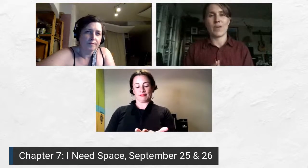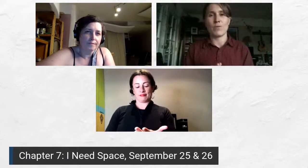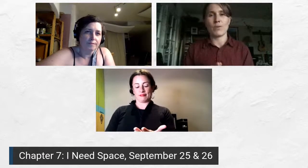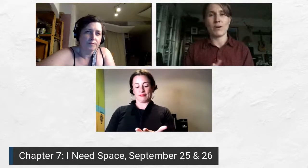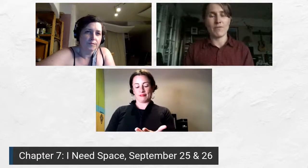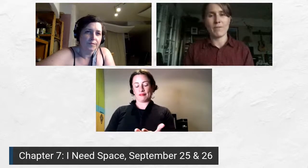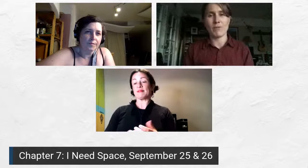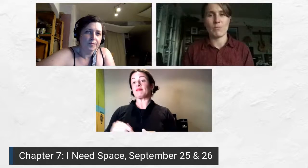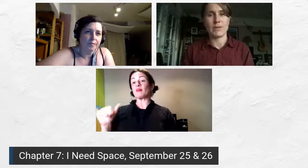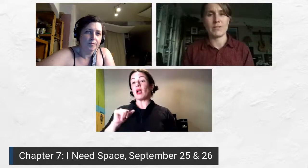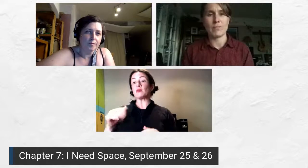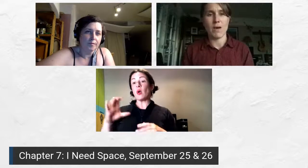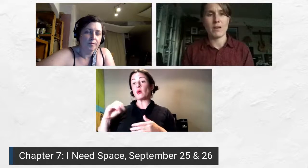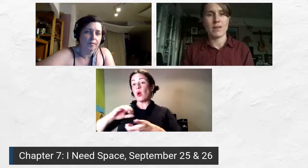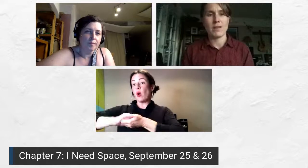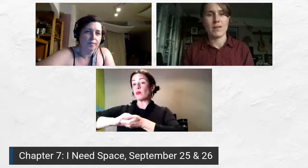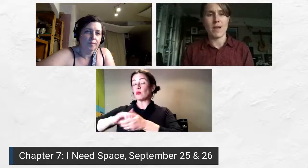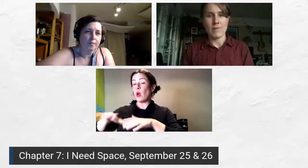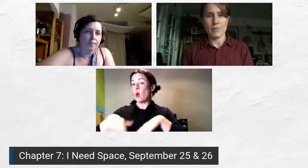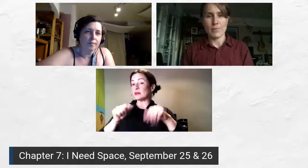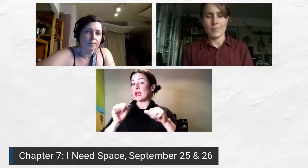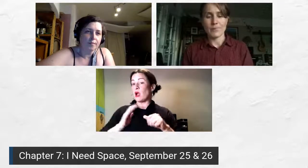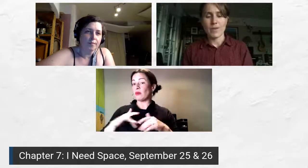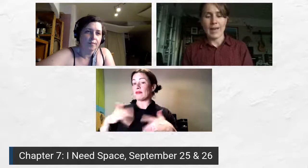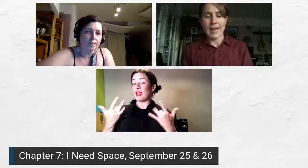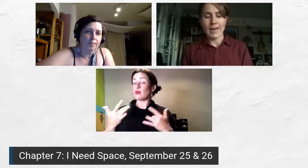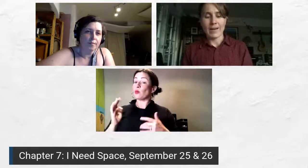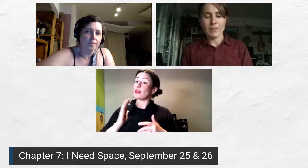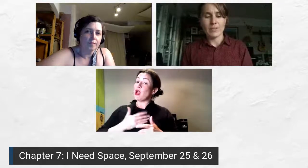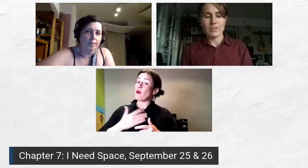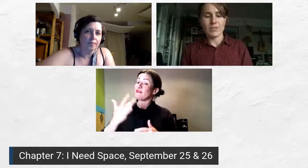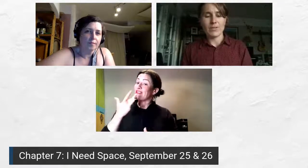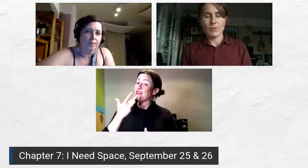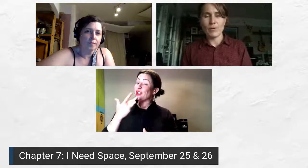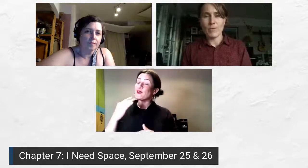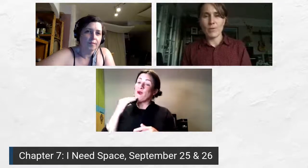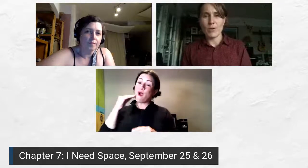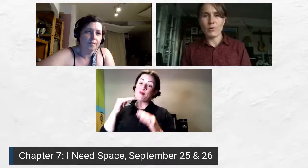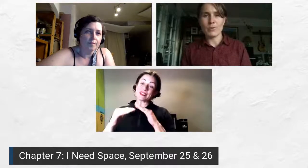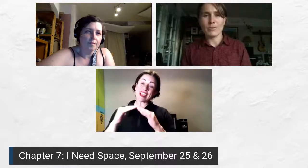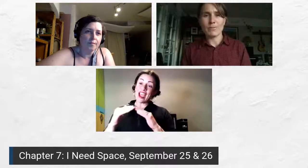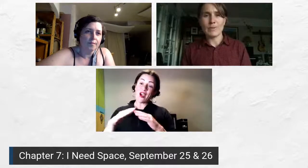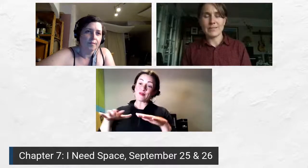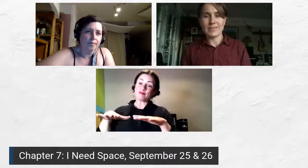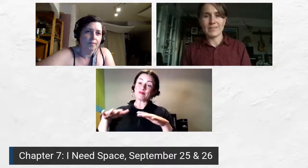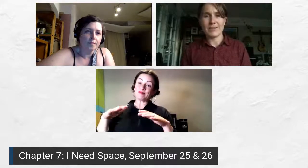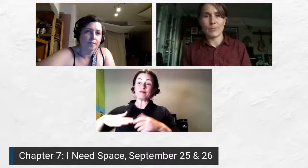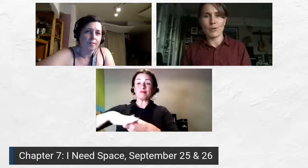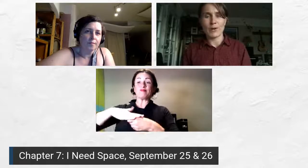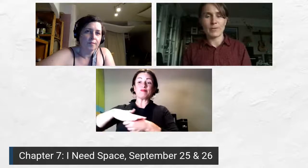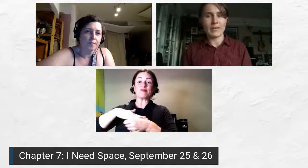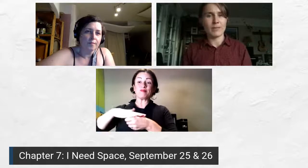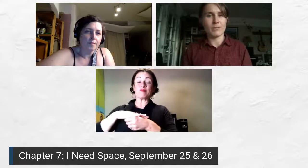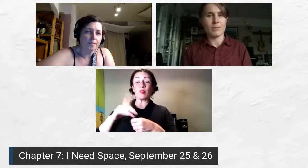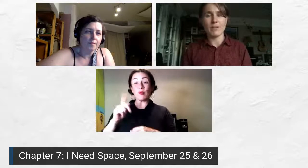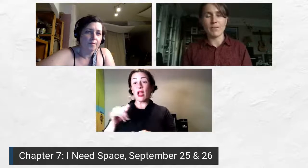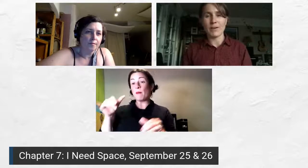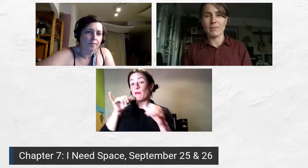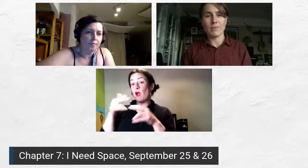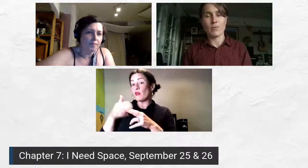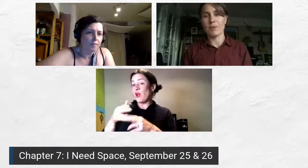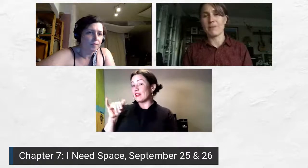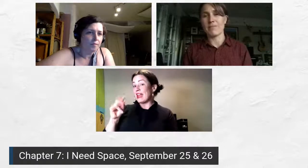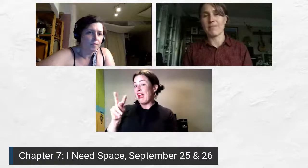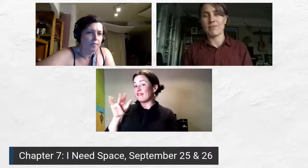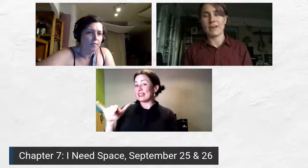this event with our favorite hometown spot, the Ivy Room, which is a queer women-owned business up in Albany. We love